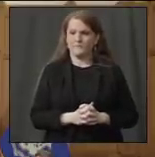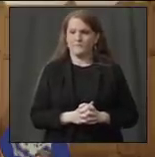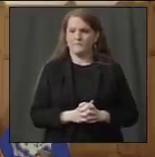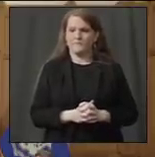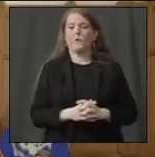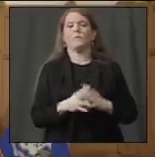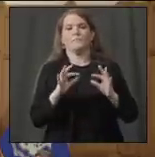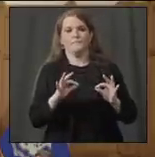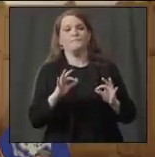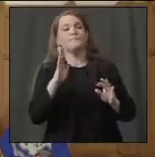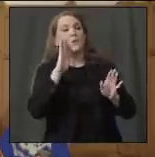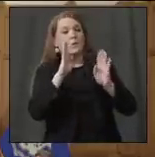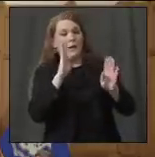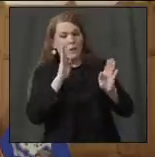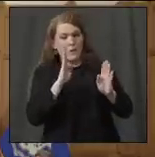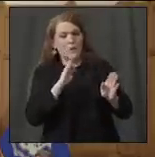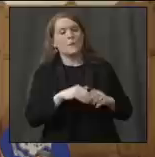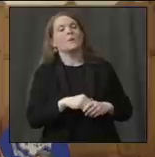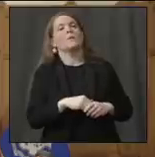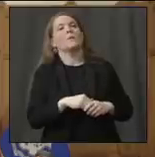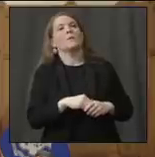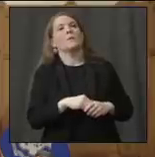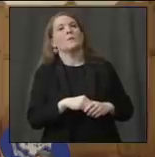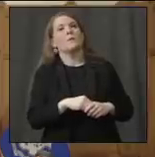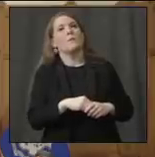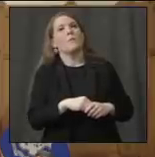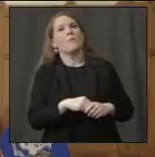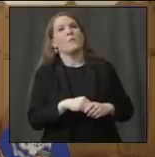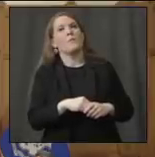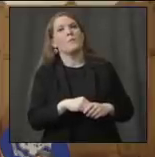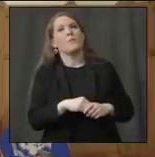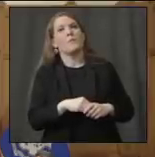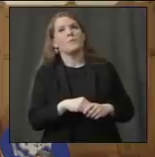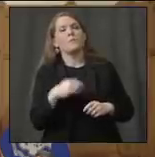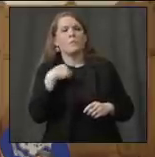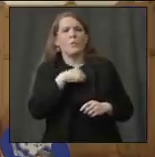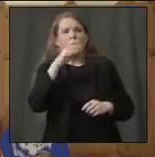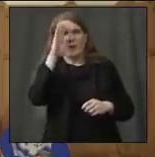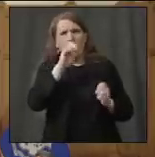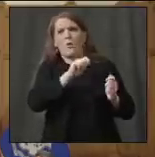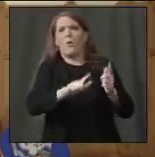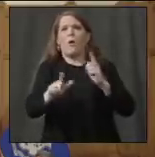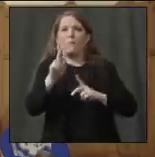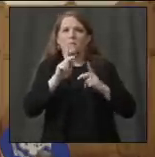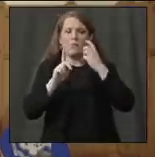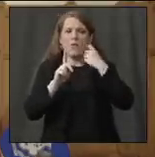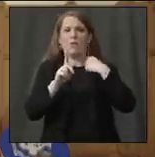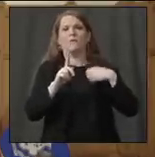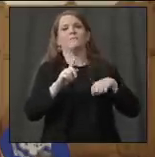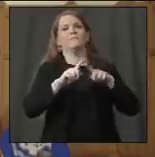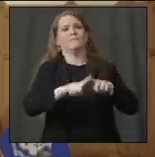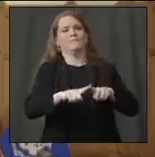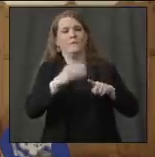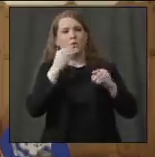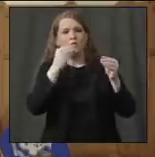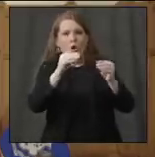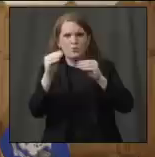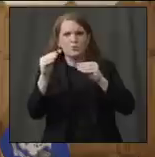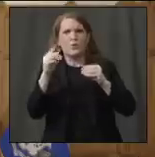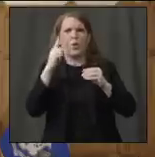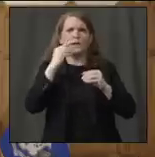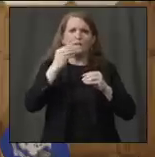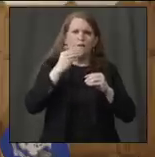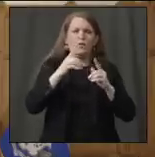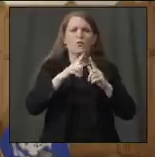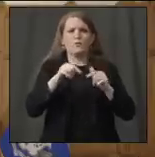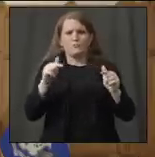Hi, Governor Zania Maldonado. Everyone relies on grocery stores for food, and a lot of people are finding empty shelves, like you said,